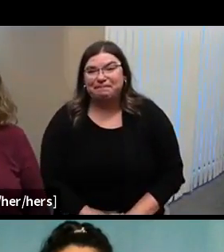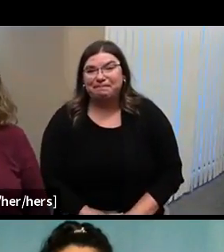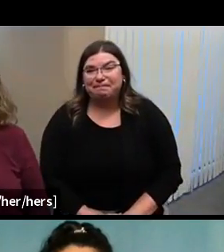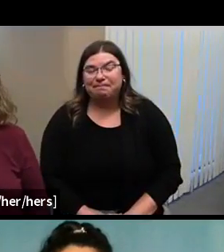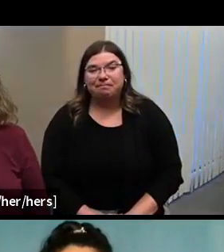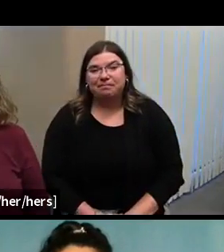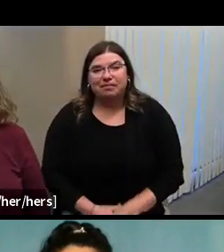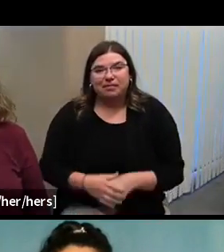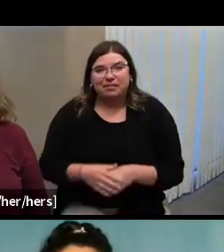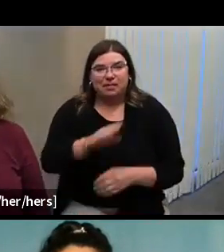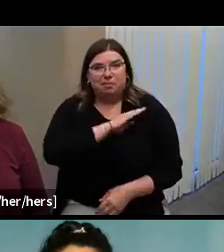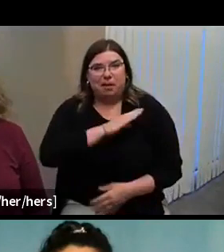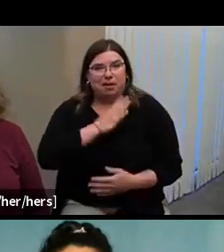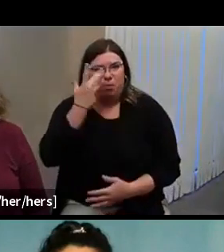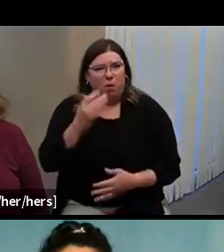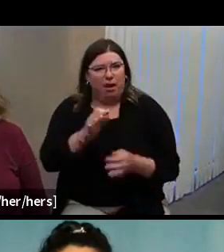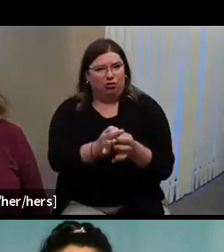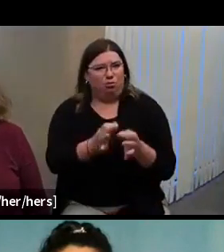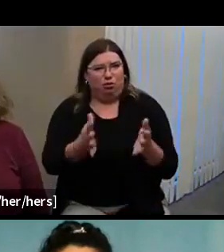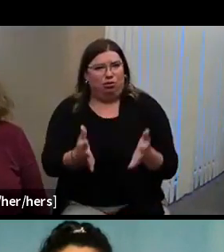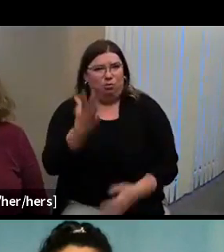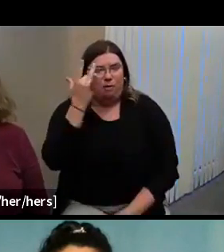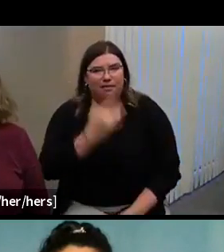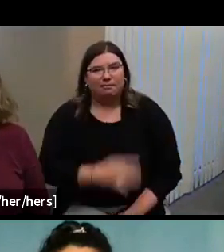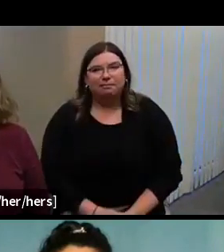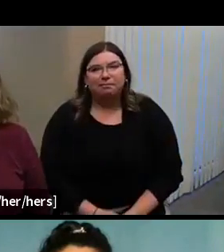What got you into interpreting, Becky?